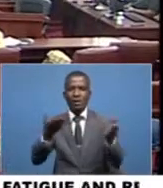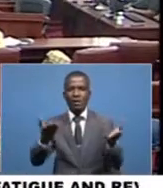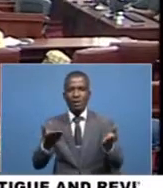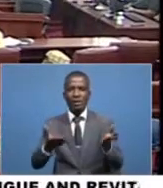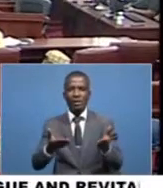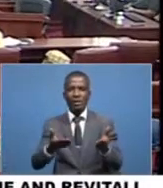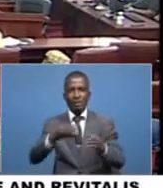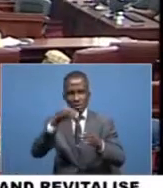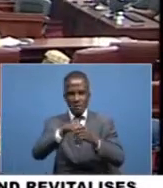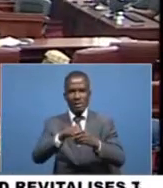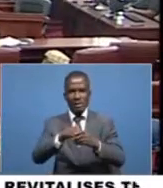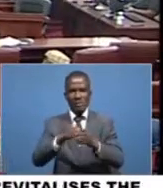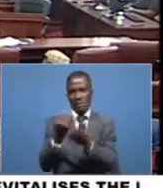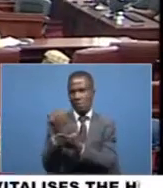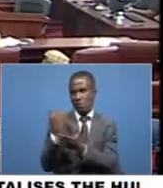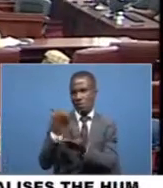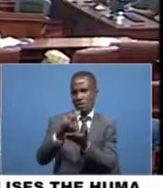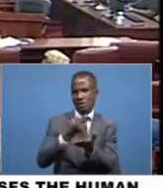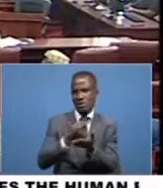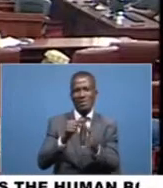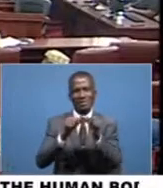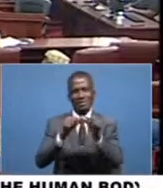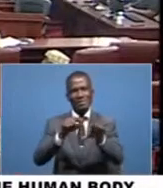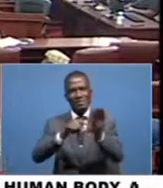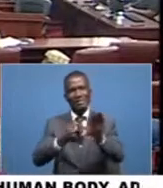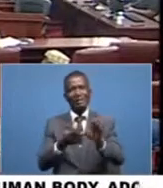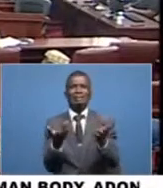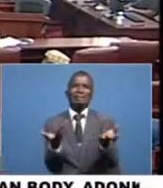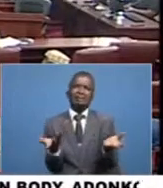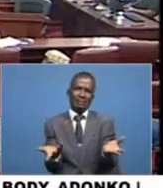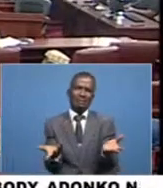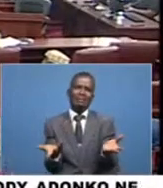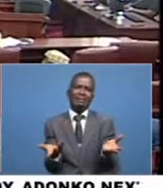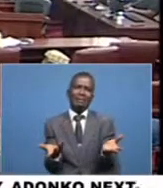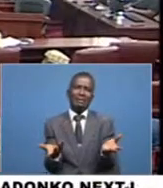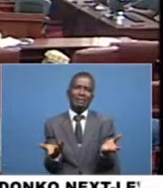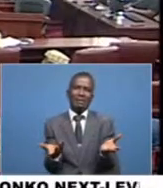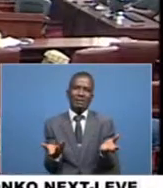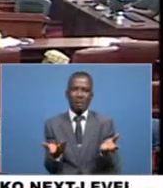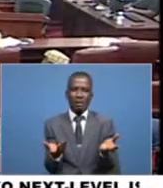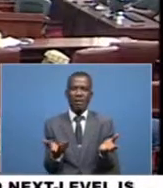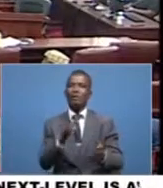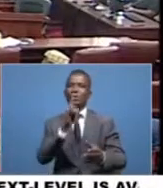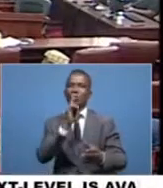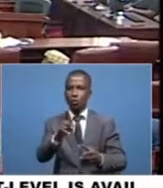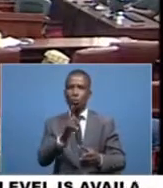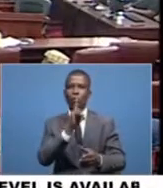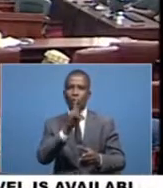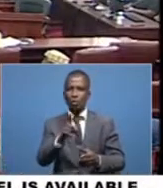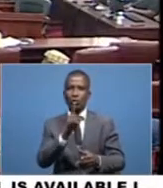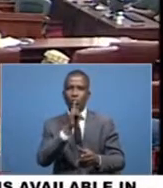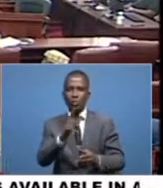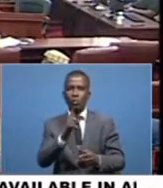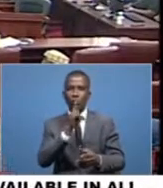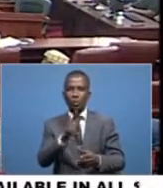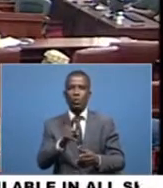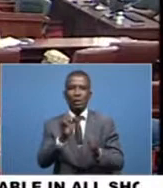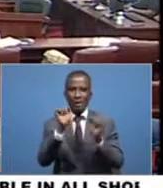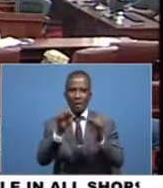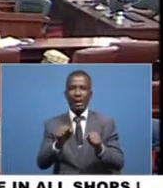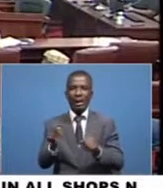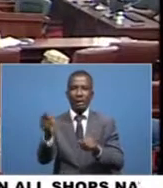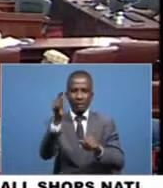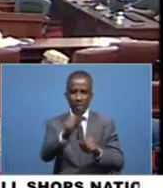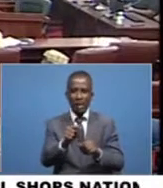of the pre-trial protocols before trial commenced. It is also an undisputed fact that a defendant in a case can elect whether or